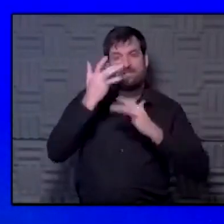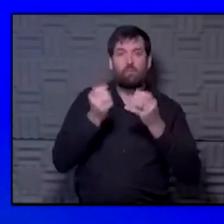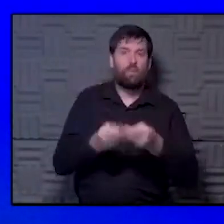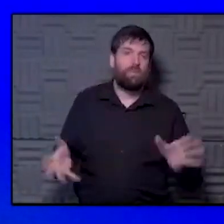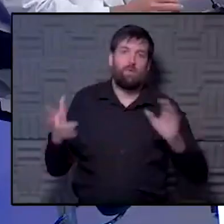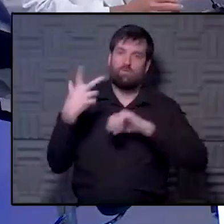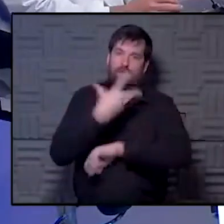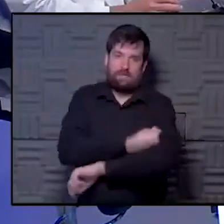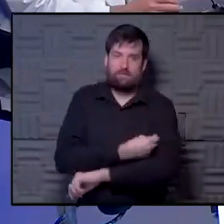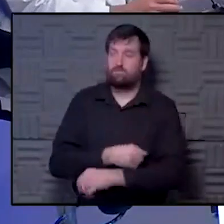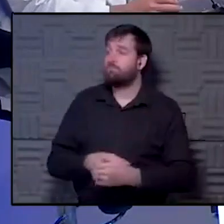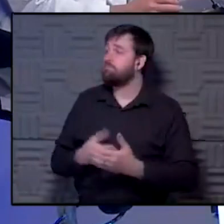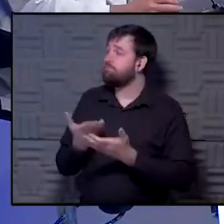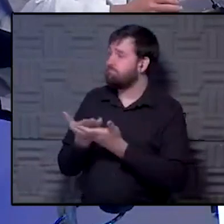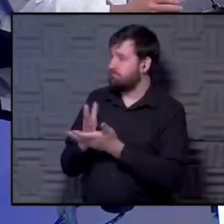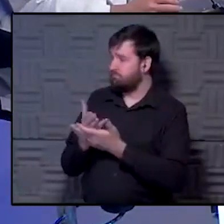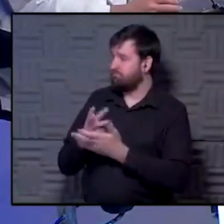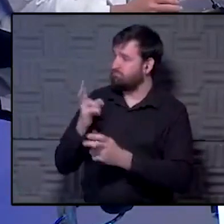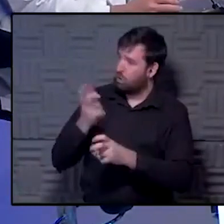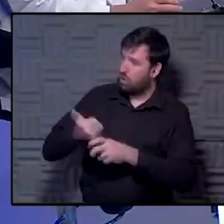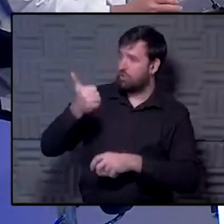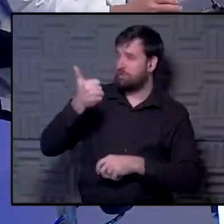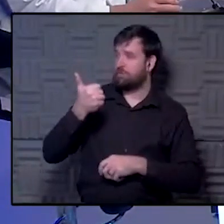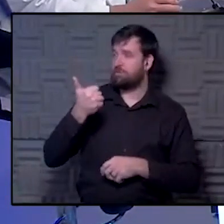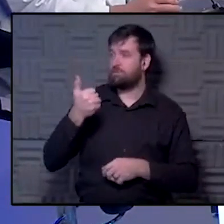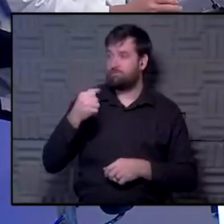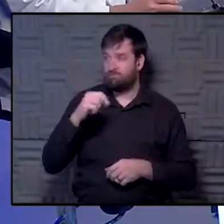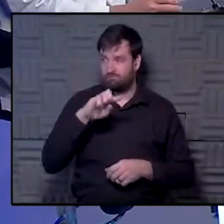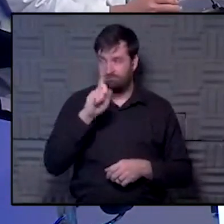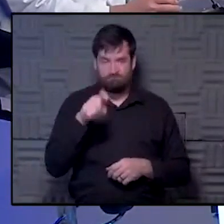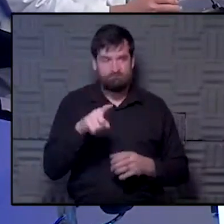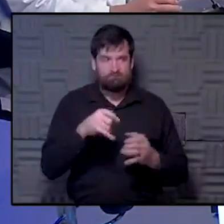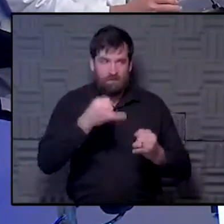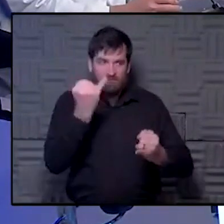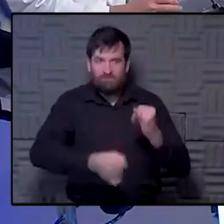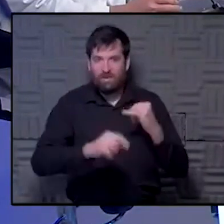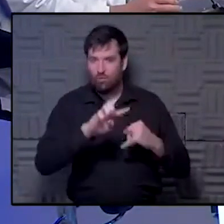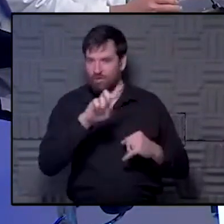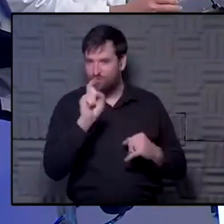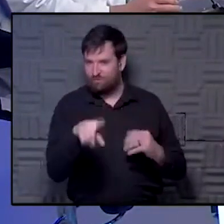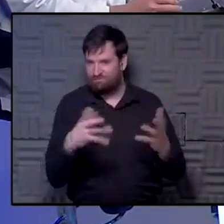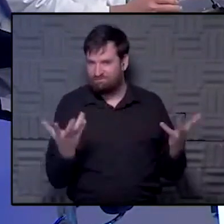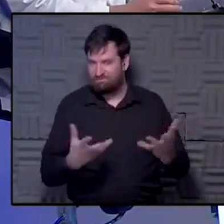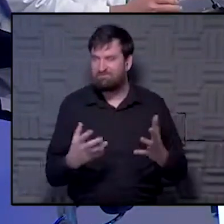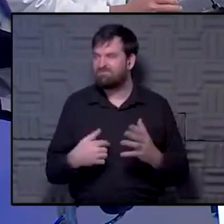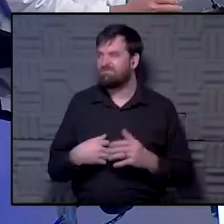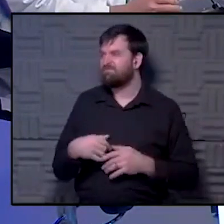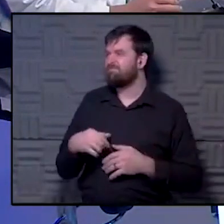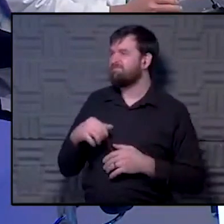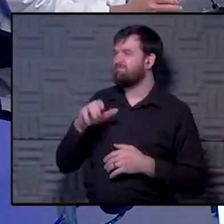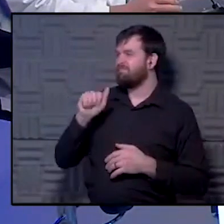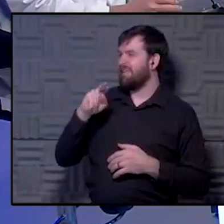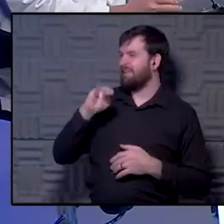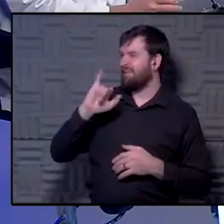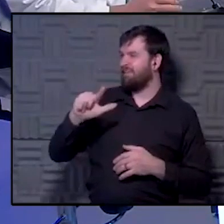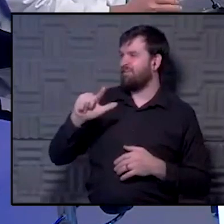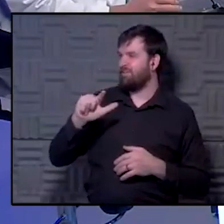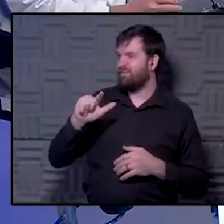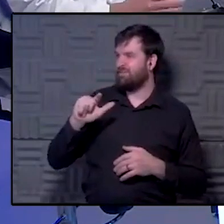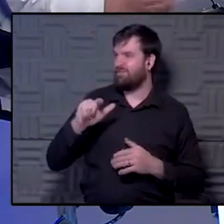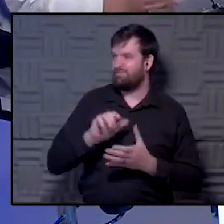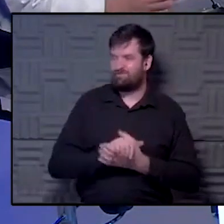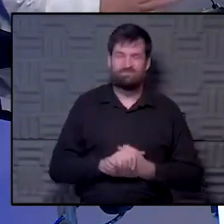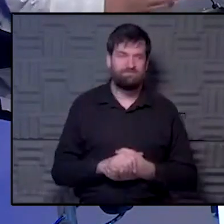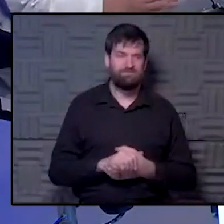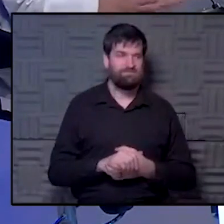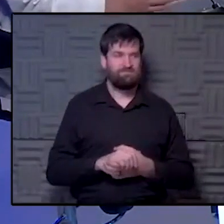the vaccine. All right, Jill, the hardest question now is to ask you to come up with a final question. Yeah, well, I'm going to go to Anil, because he's just such a